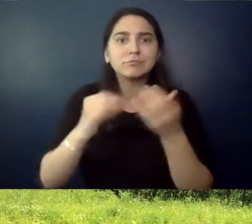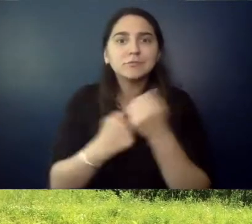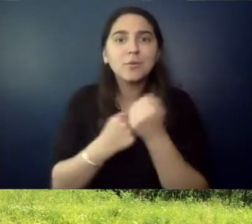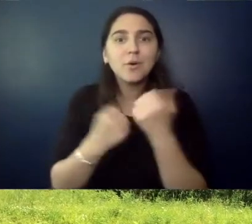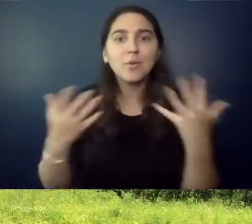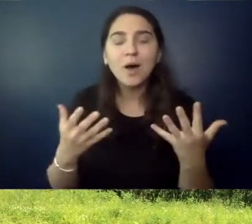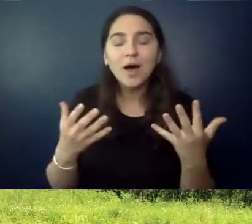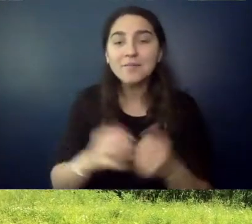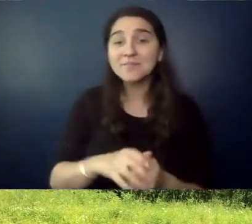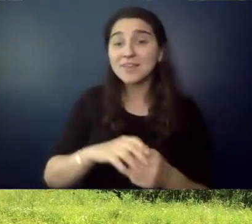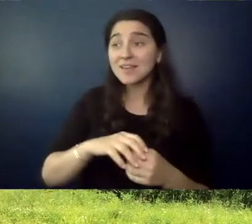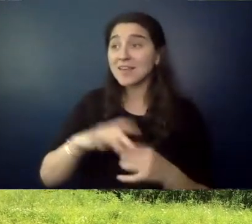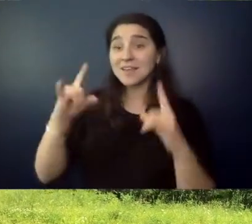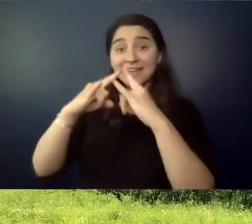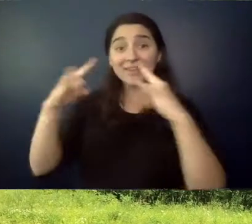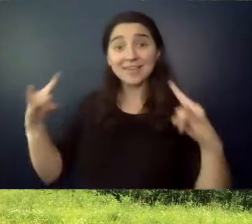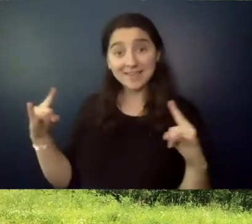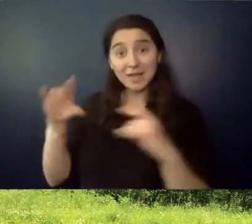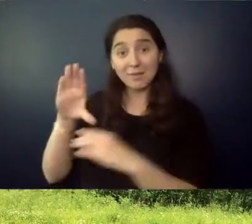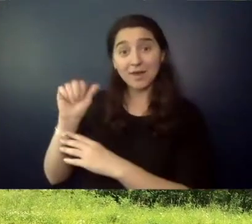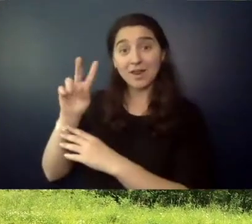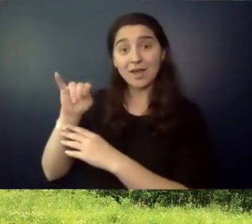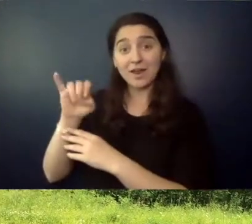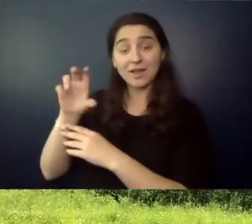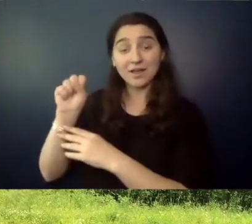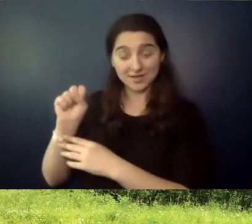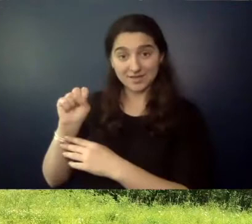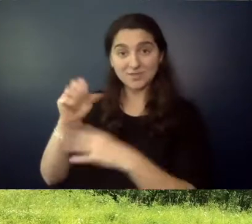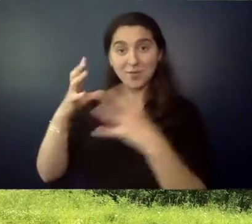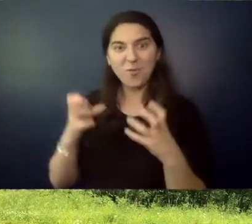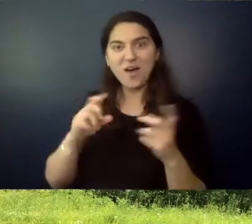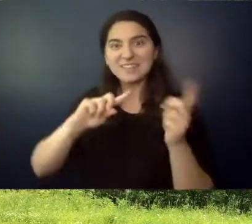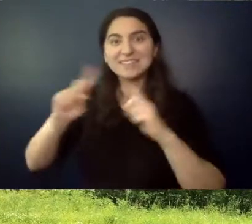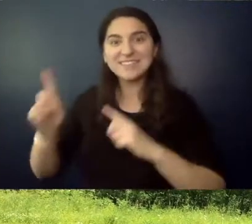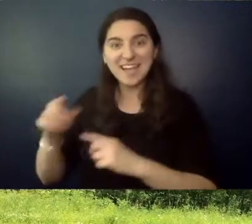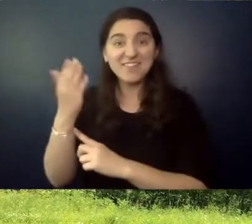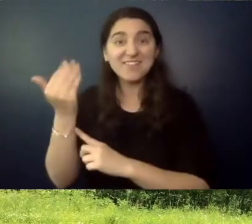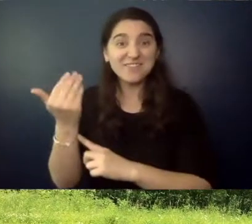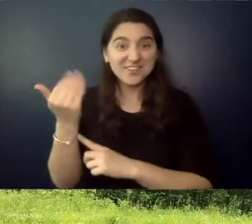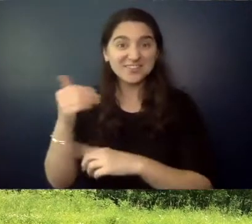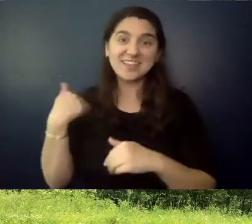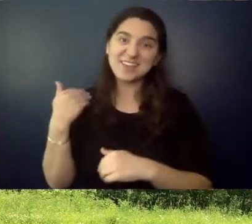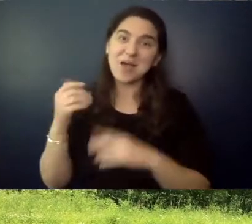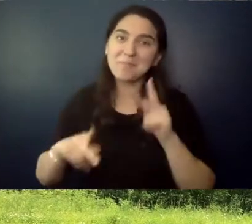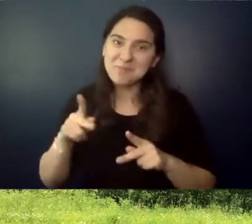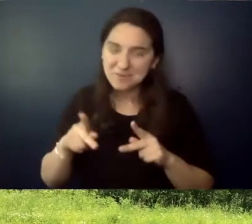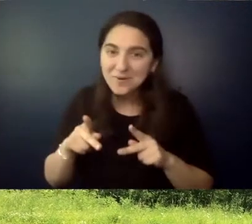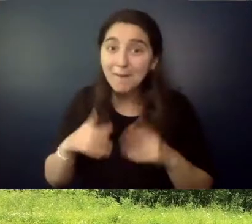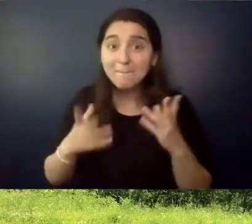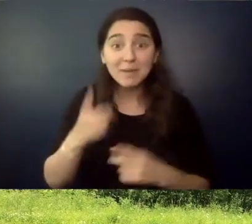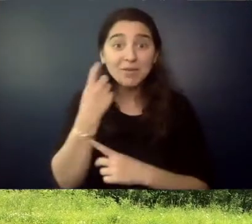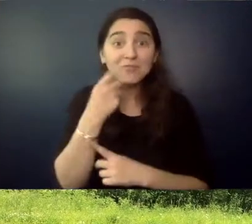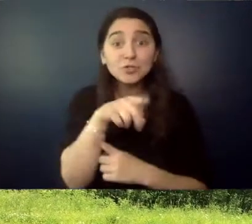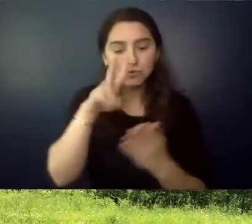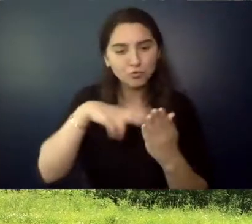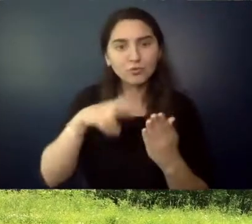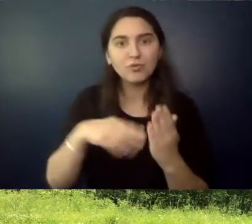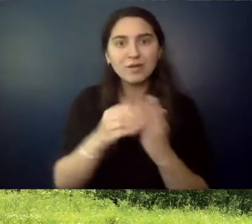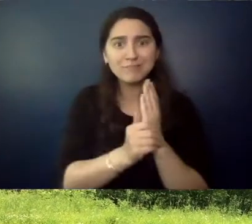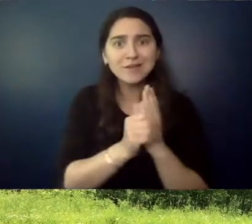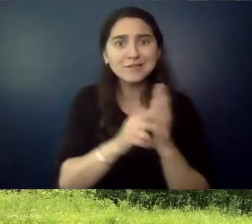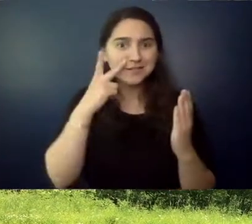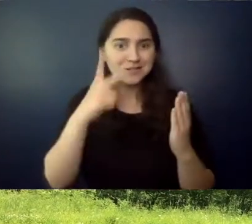of our young people to Camp Canonicus. Recently, you may have read the stories from